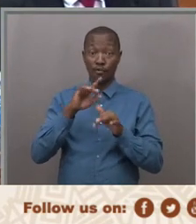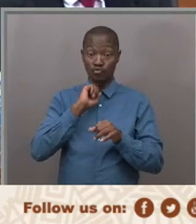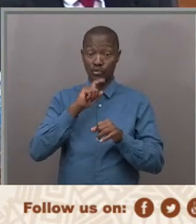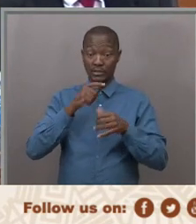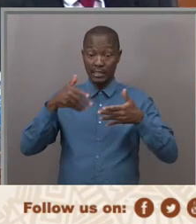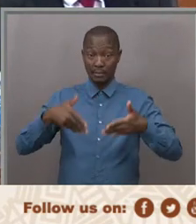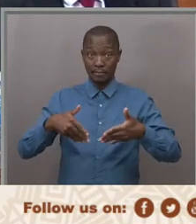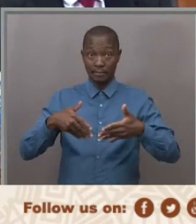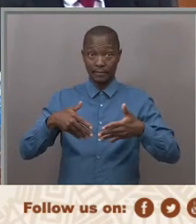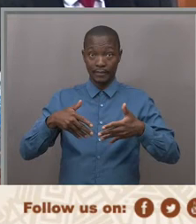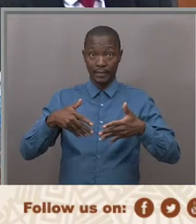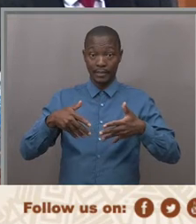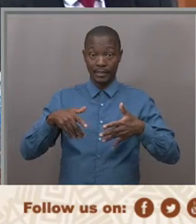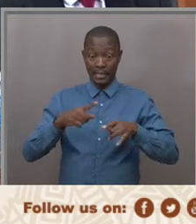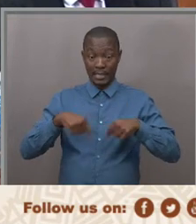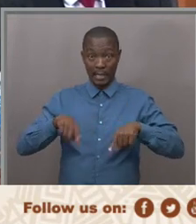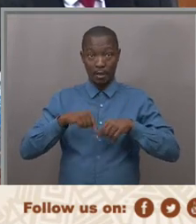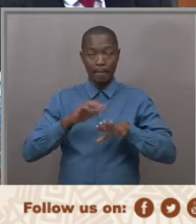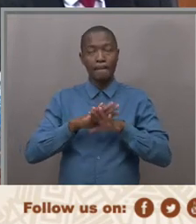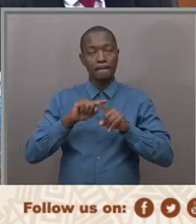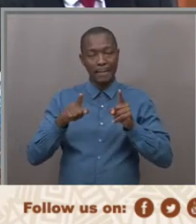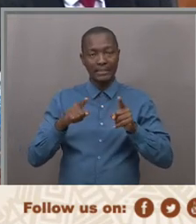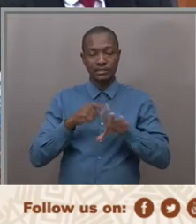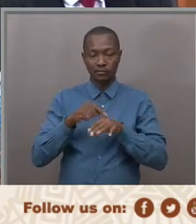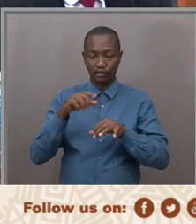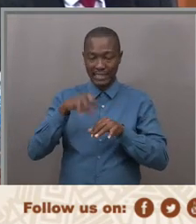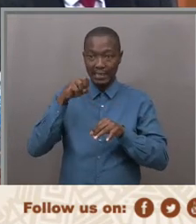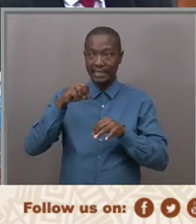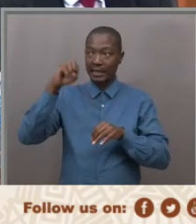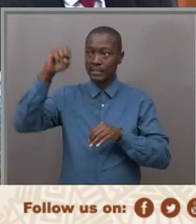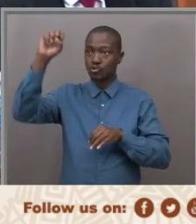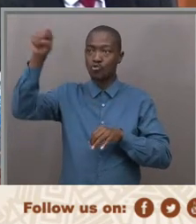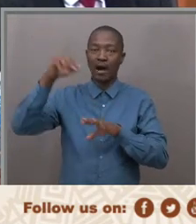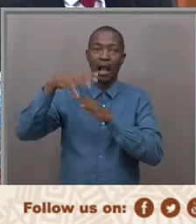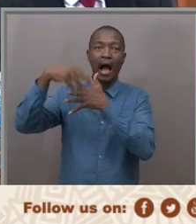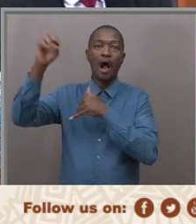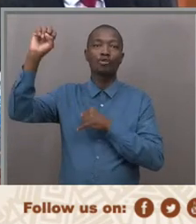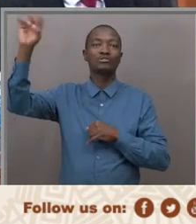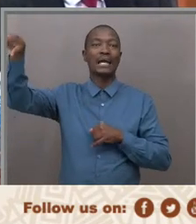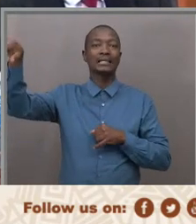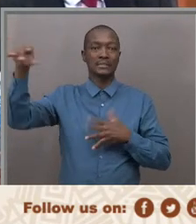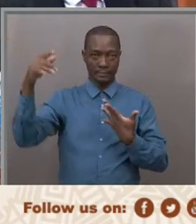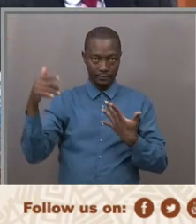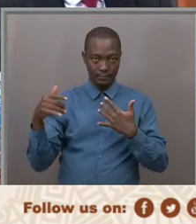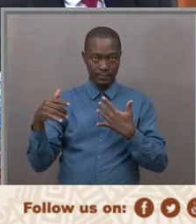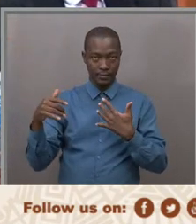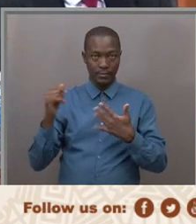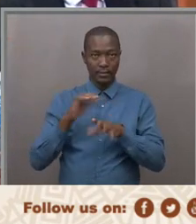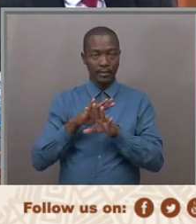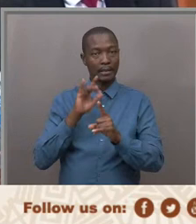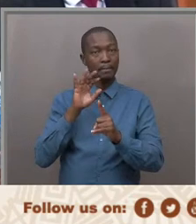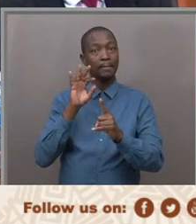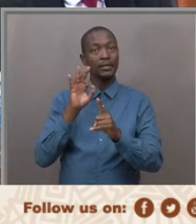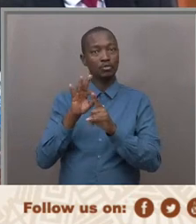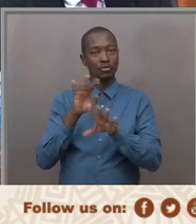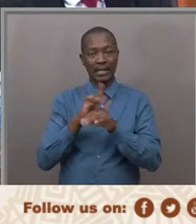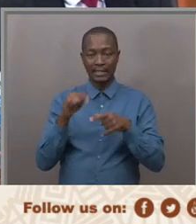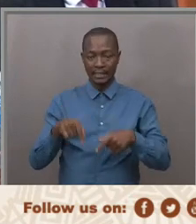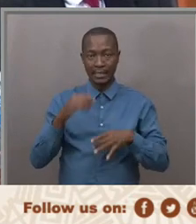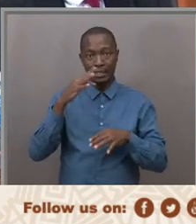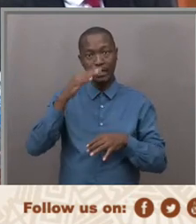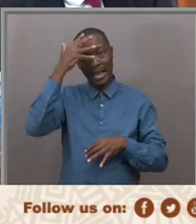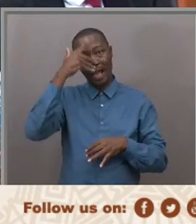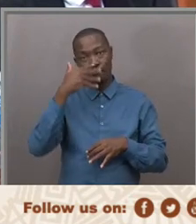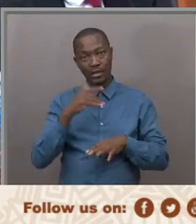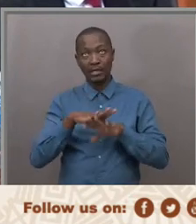in the domestic market, but principally for export, and exporting them particularly into our continent,